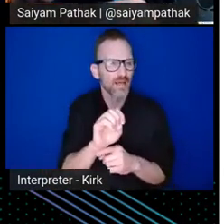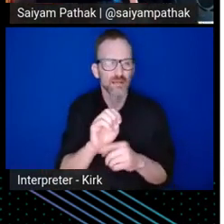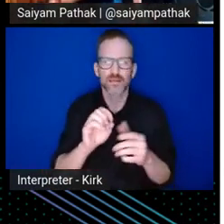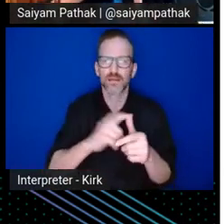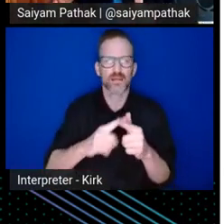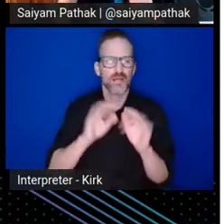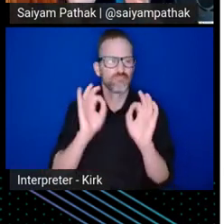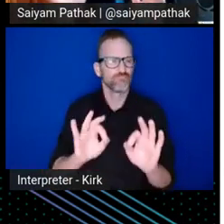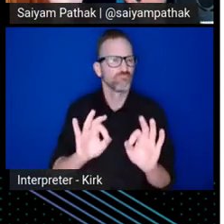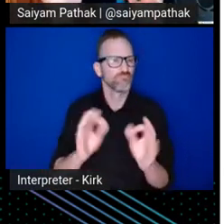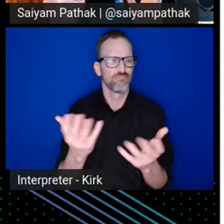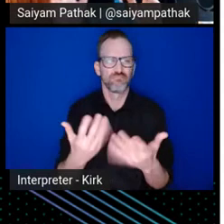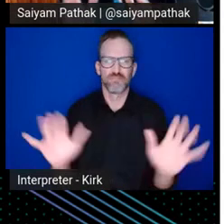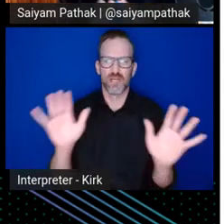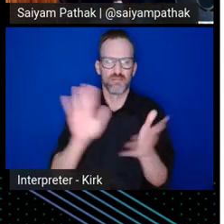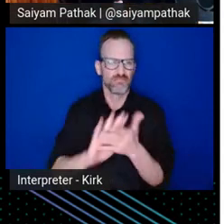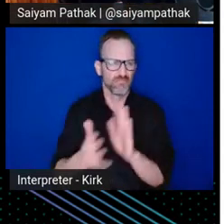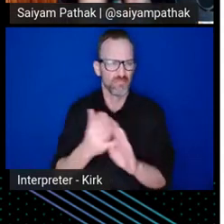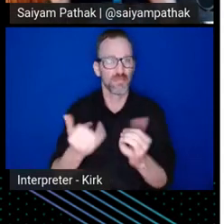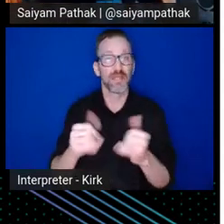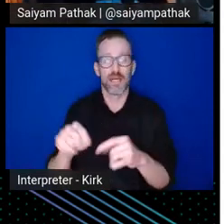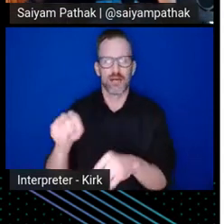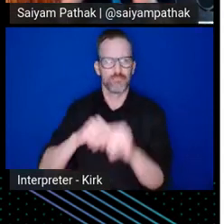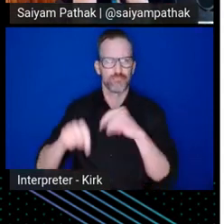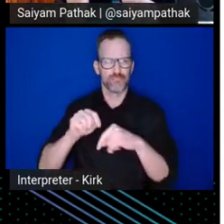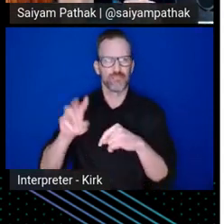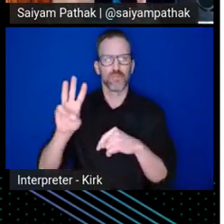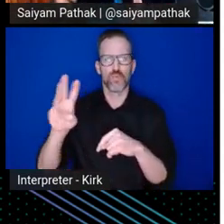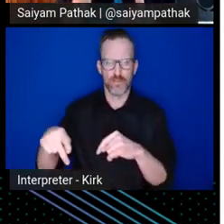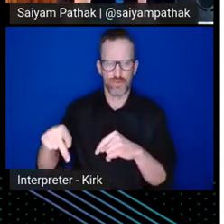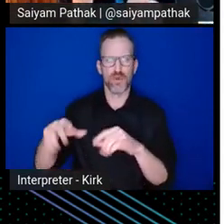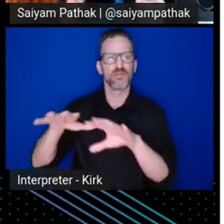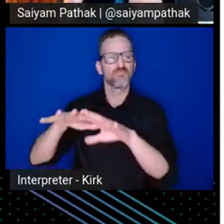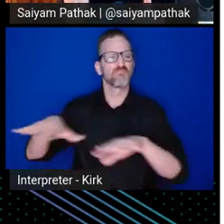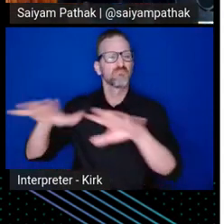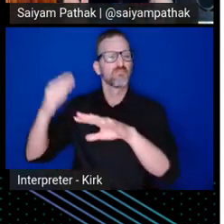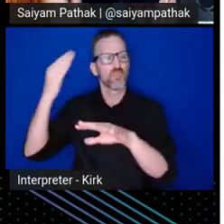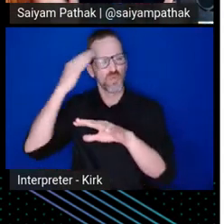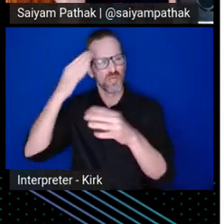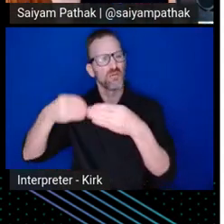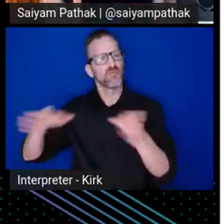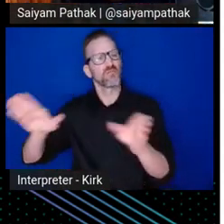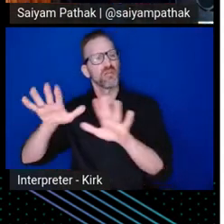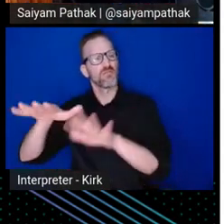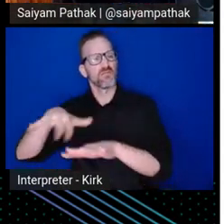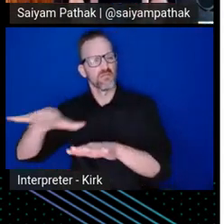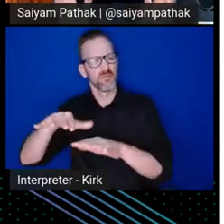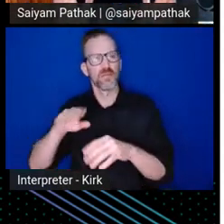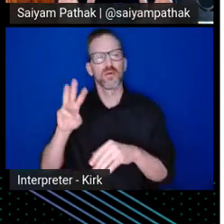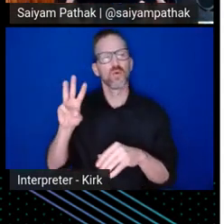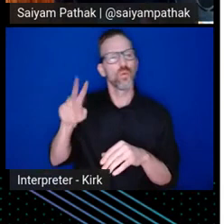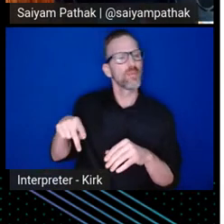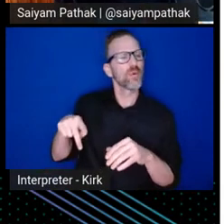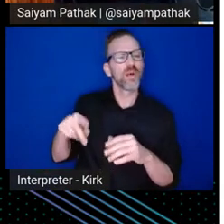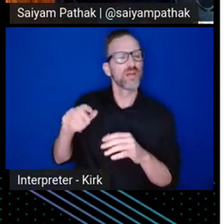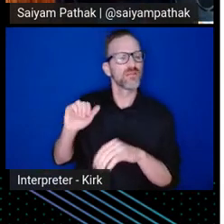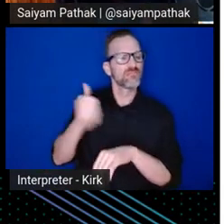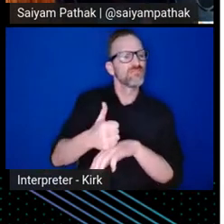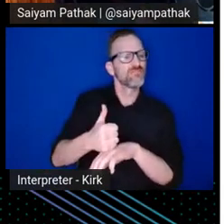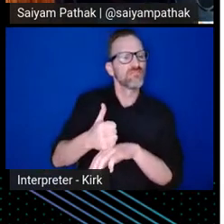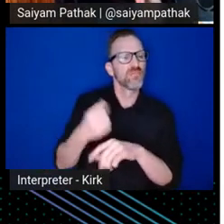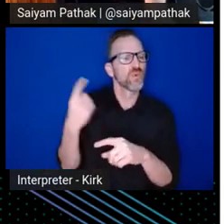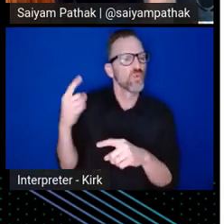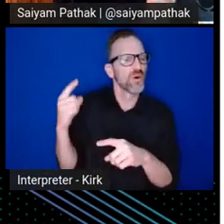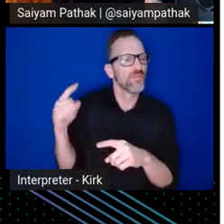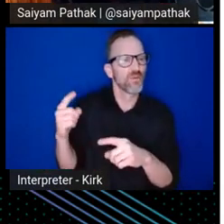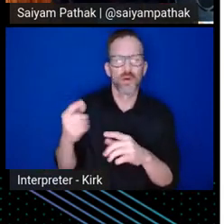take a step back. Now we know what Waypoint is on a very, very high level, but let's take a step back to understand why it actually exists. What are some of the